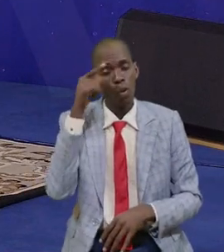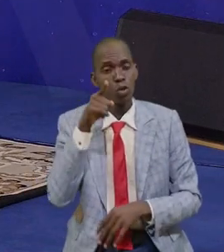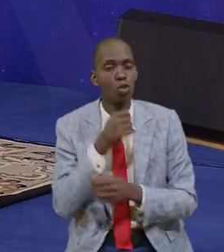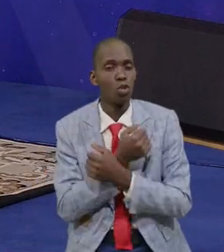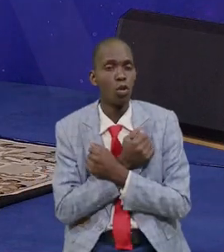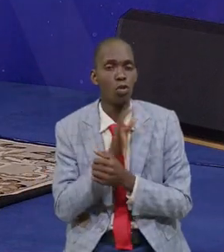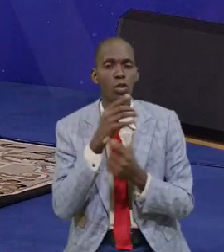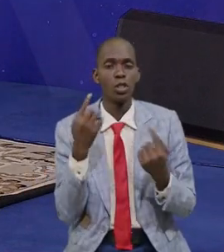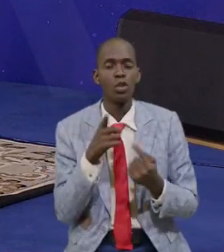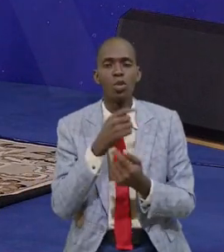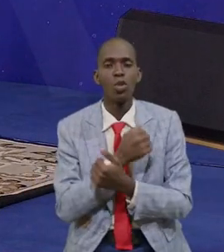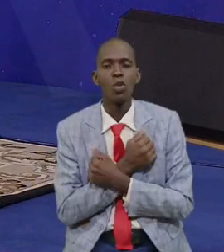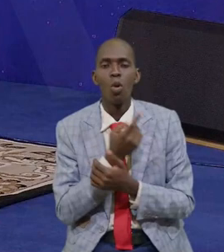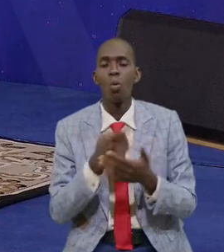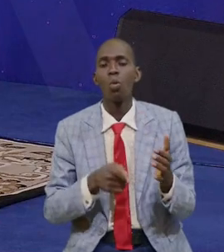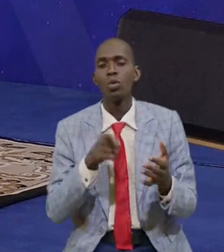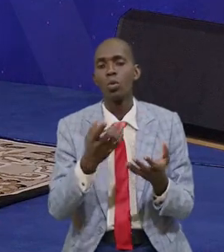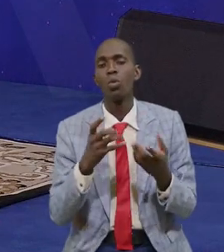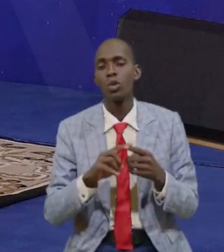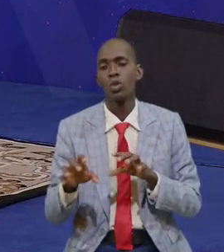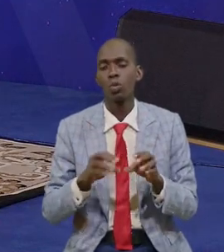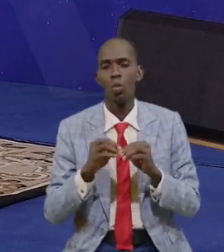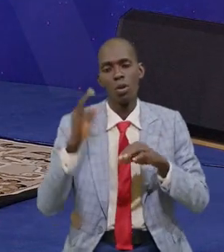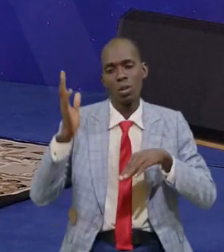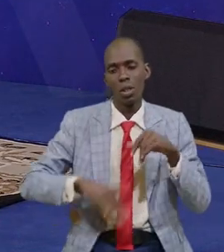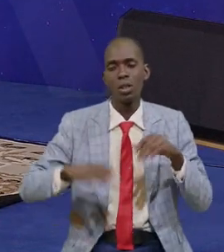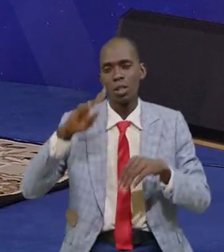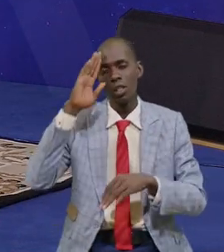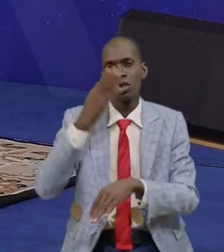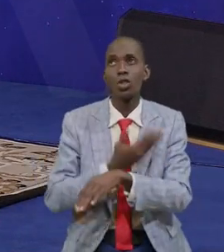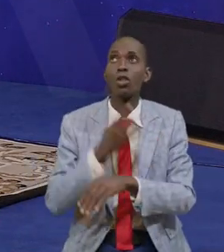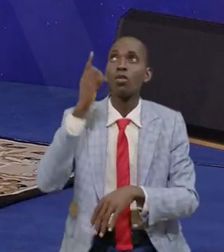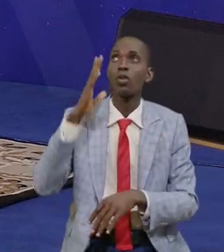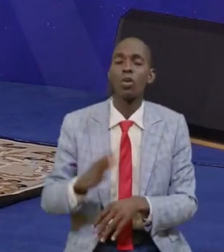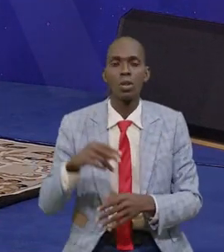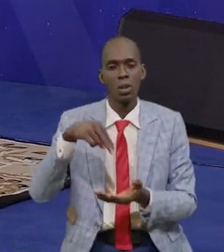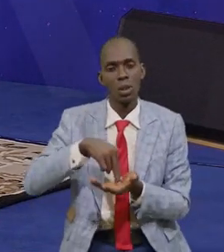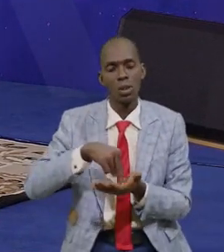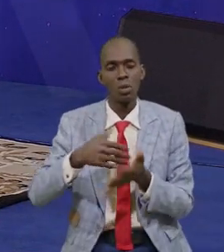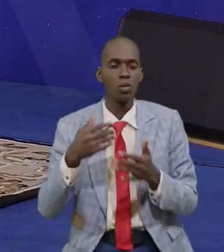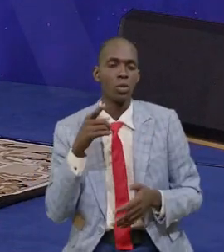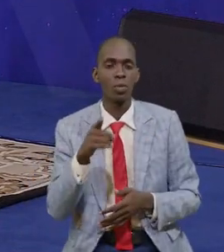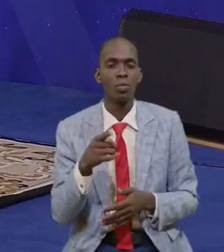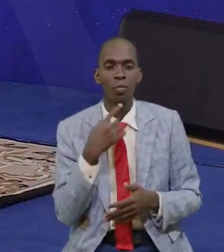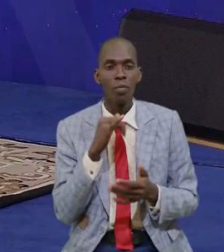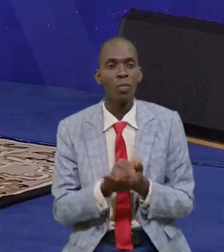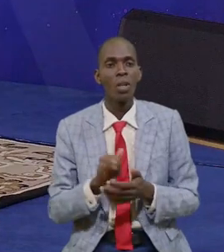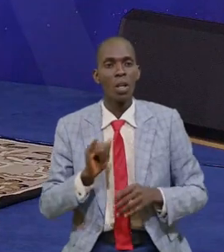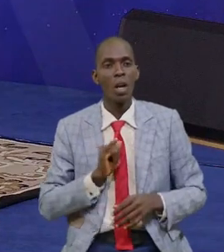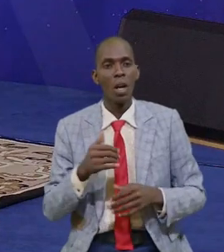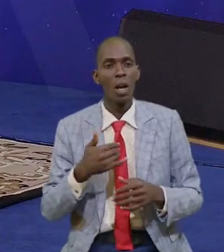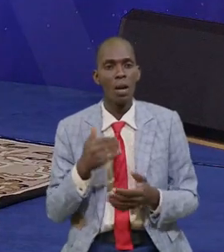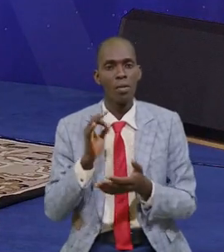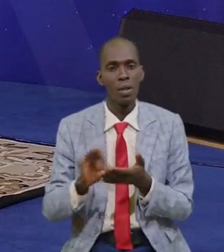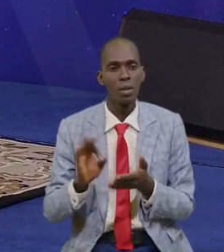to do more than the Son of God standing before you. Look at this. And he has counted the blood of the